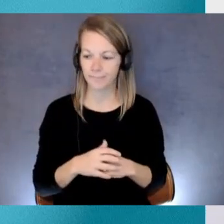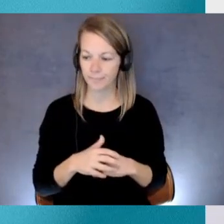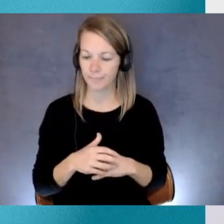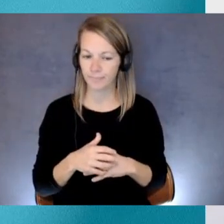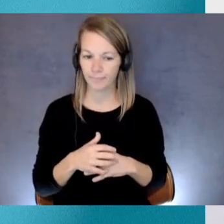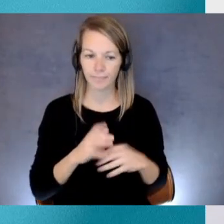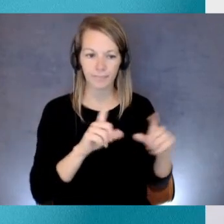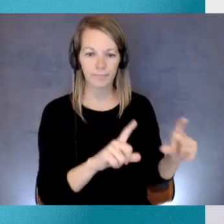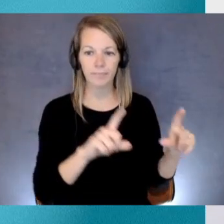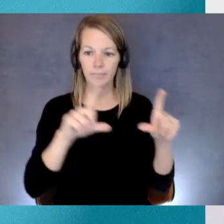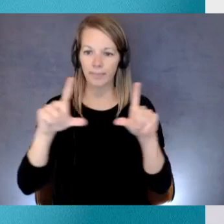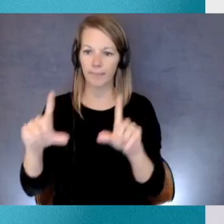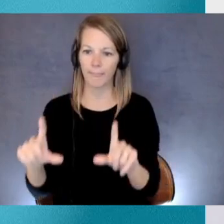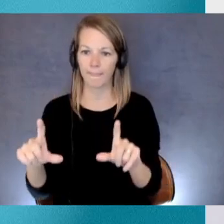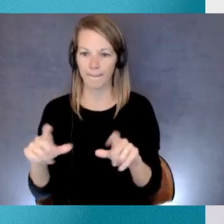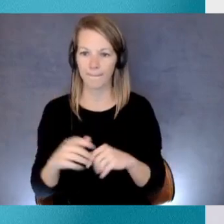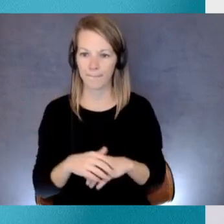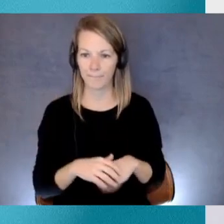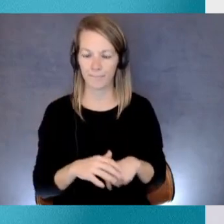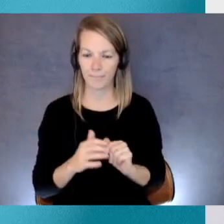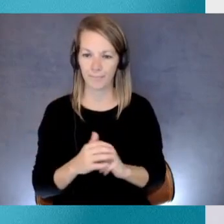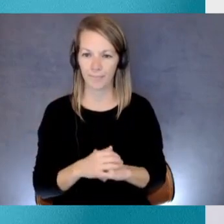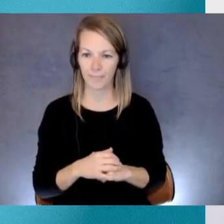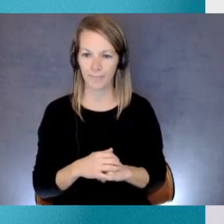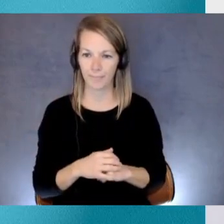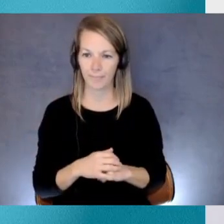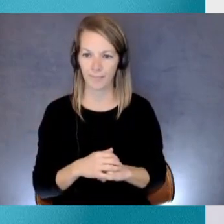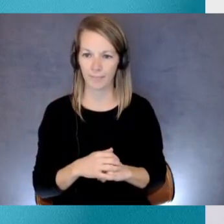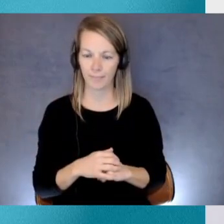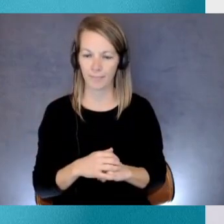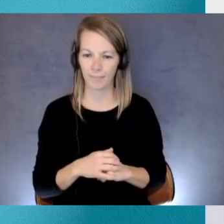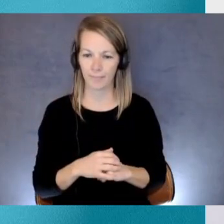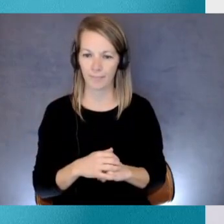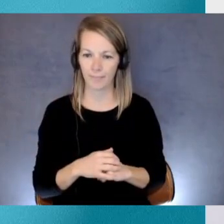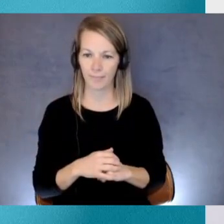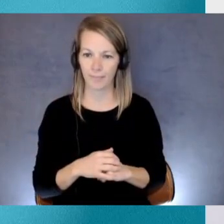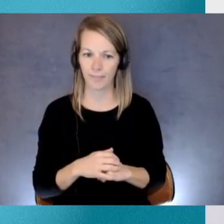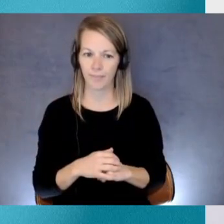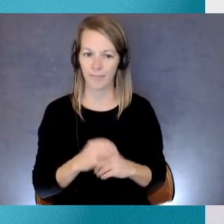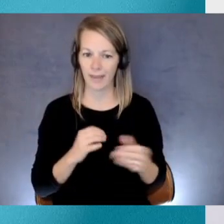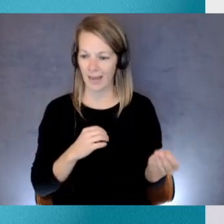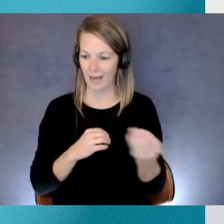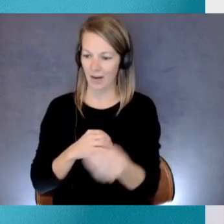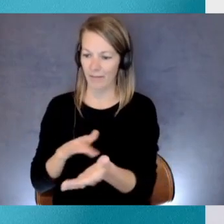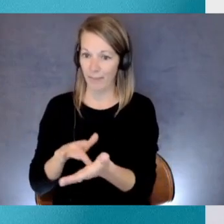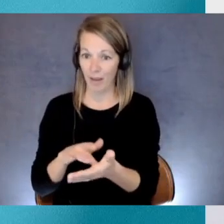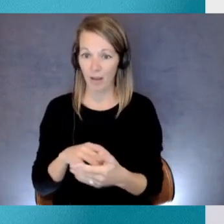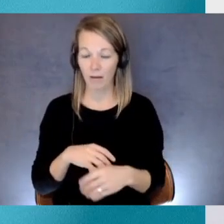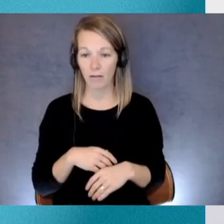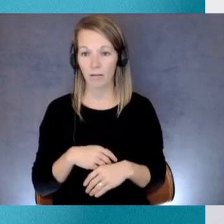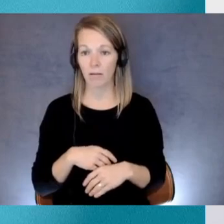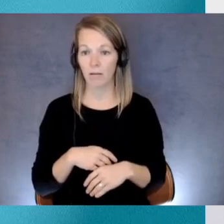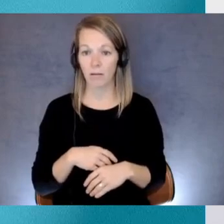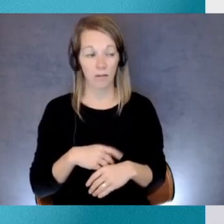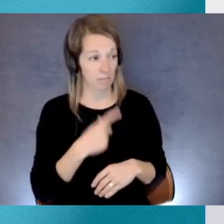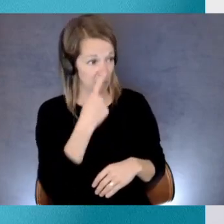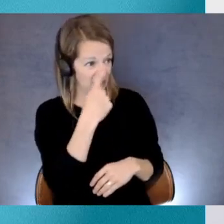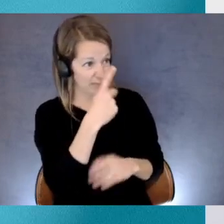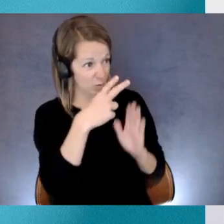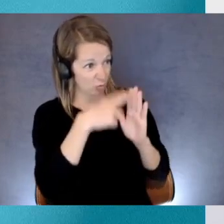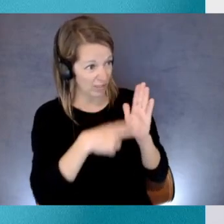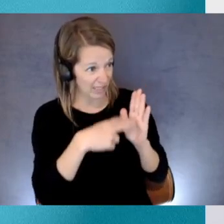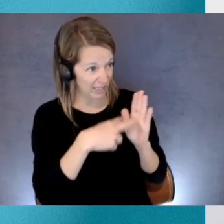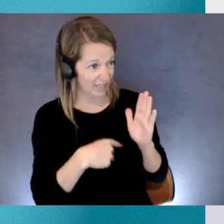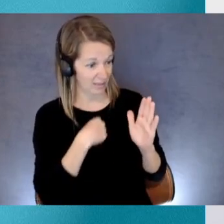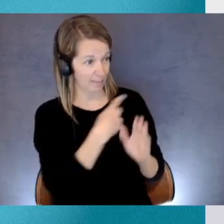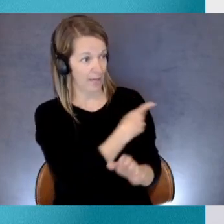that we've got that panel. One of you anticipated it, handing off a med. May I have something in writing to read as a patient